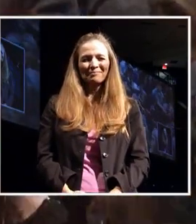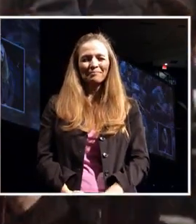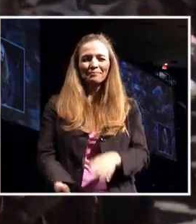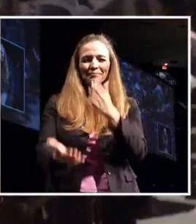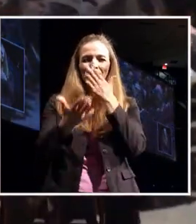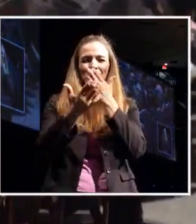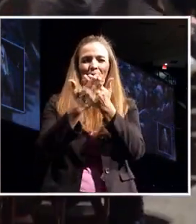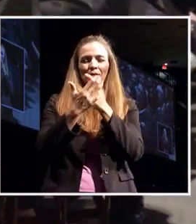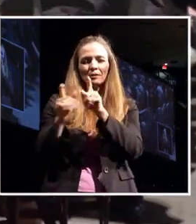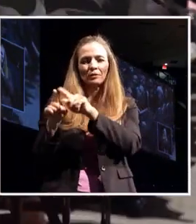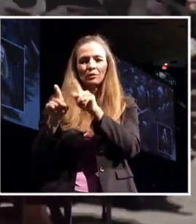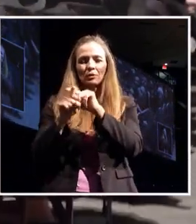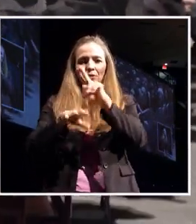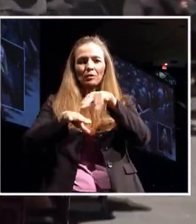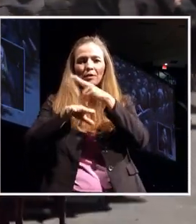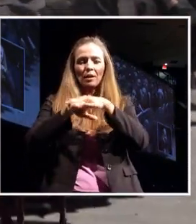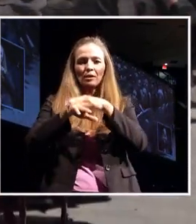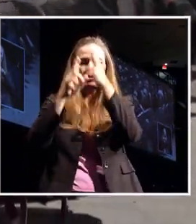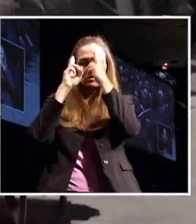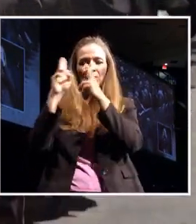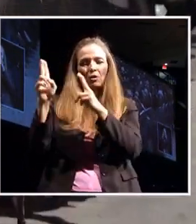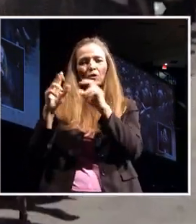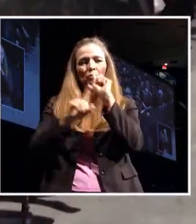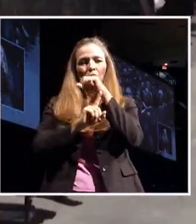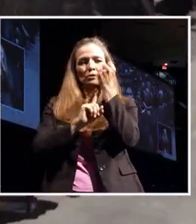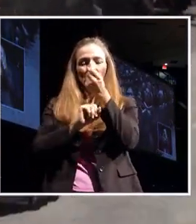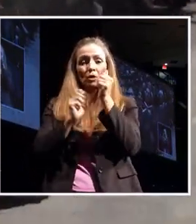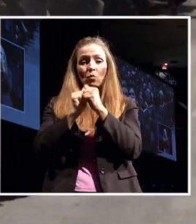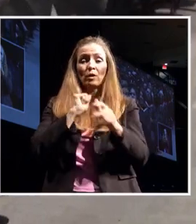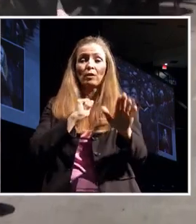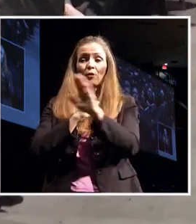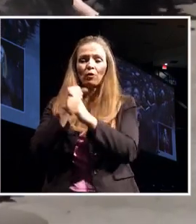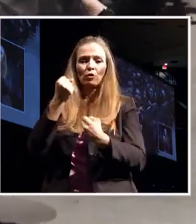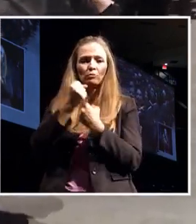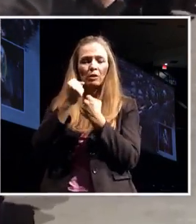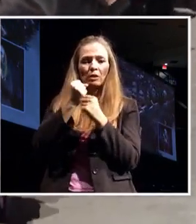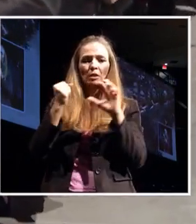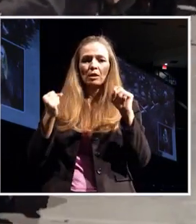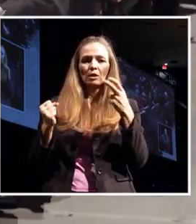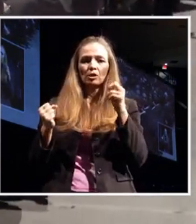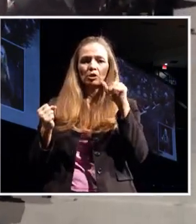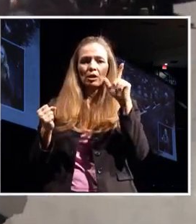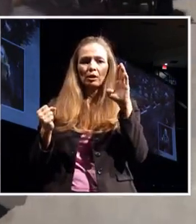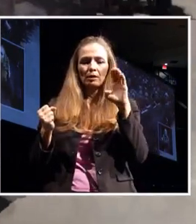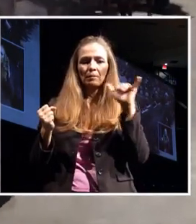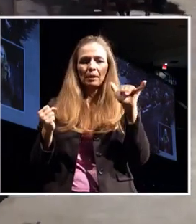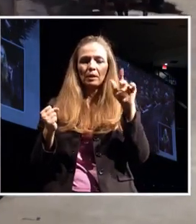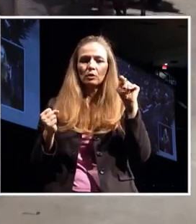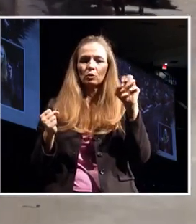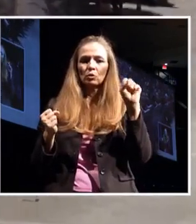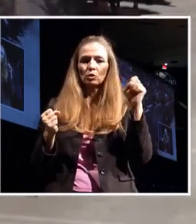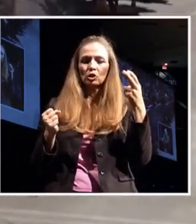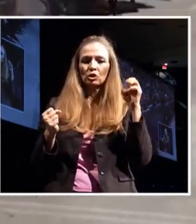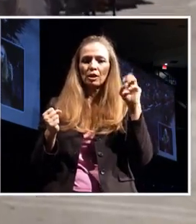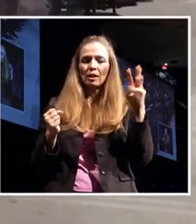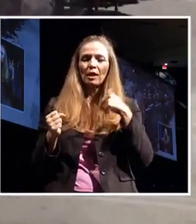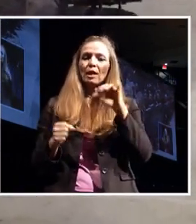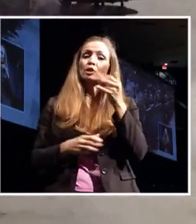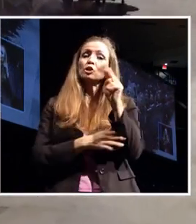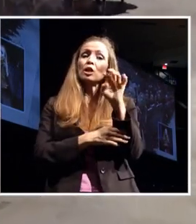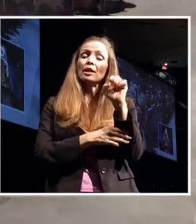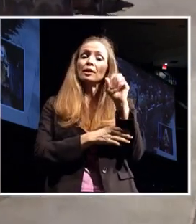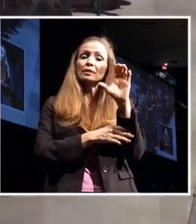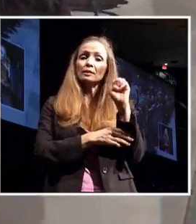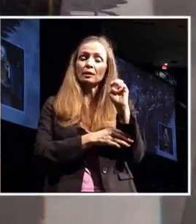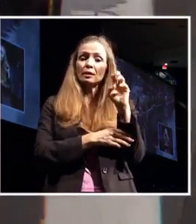Thanks, too, to the members of National Honor Society, along with their sponsors, Shelby Touche and Janice McNeil, who have participated